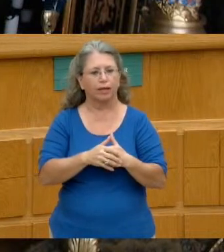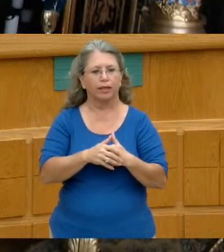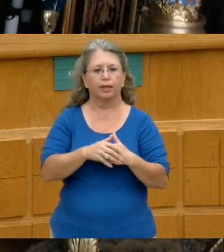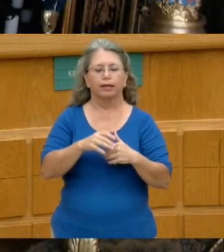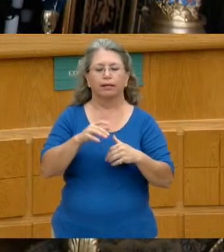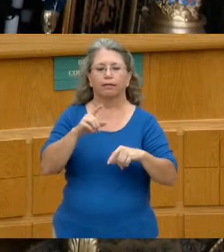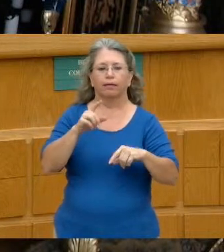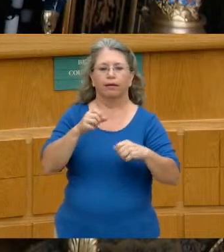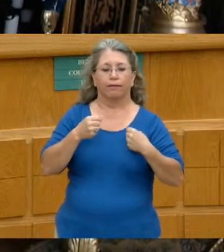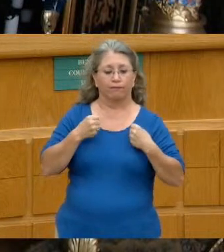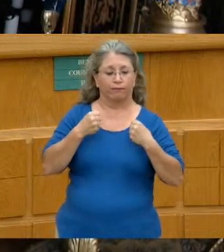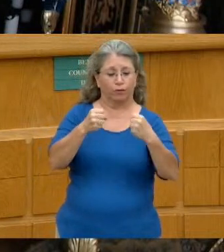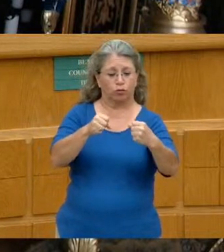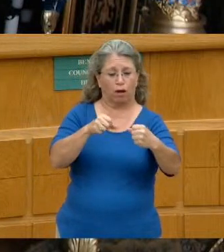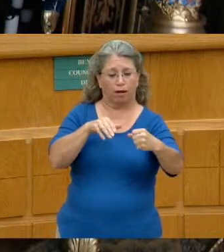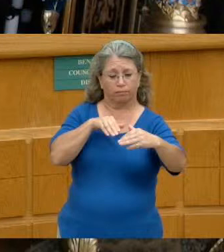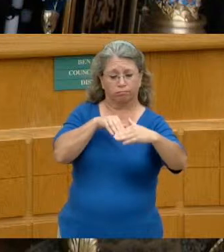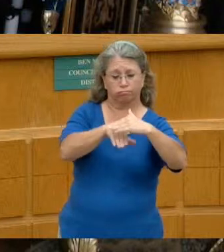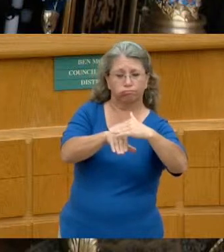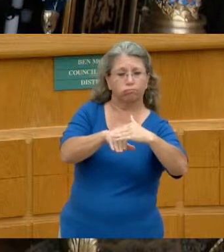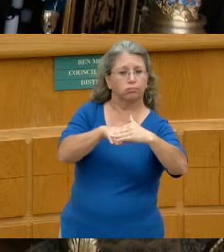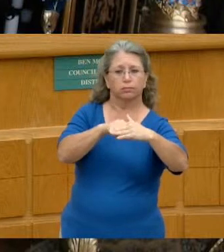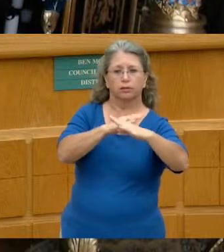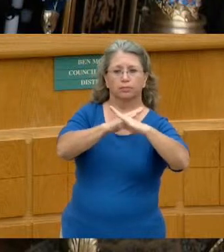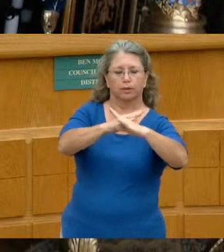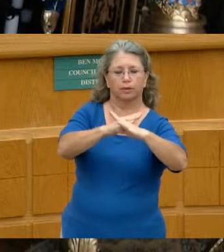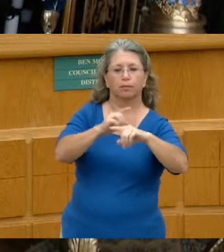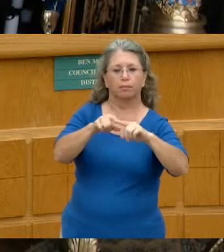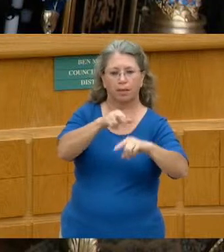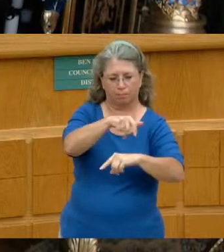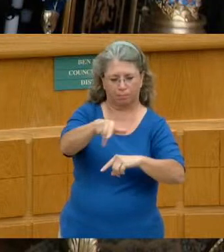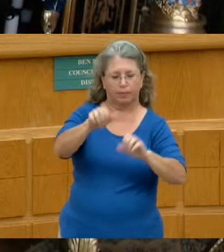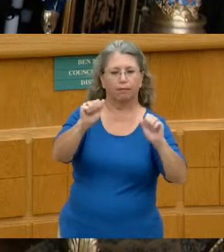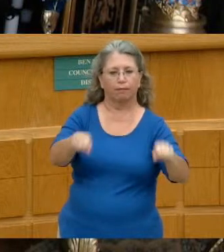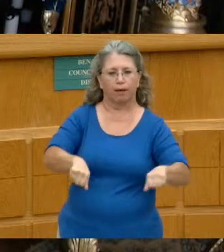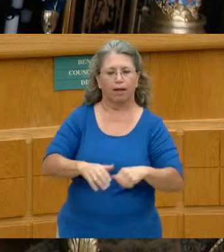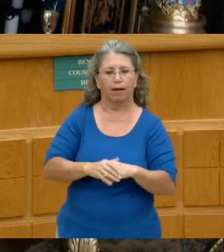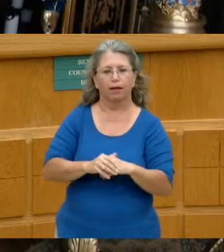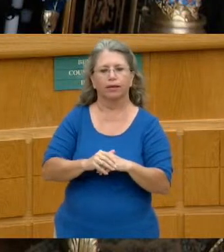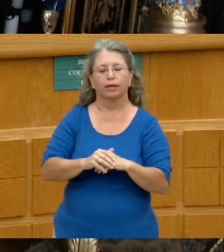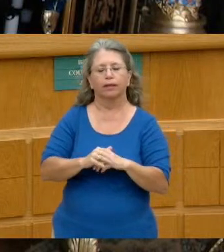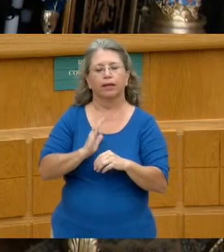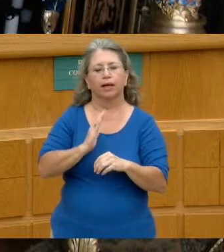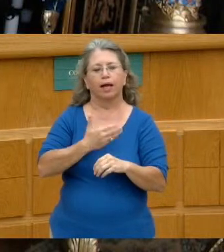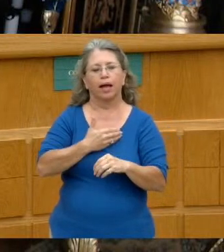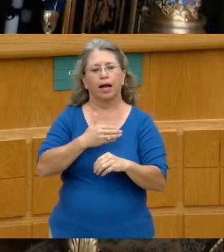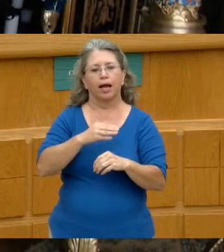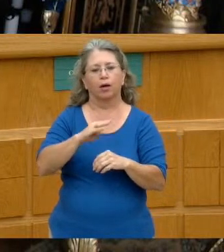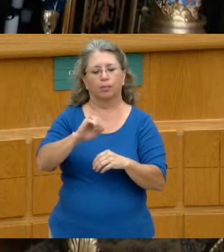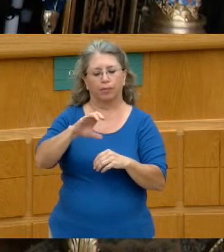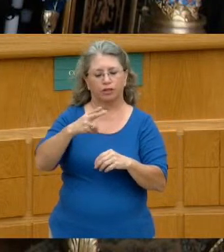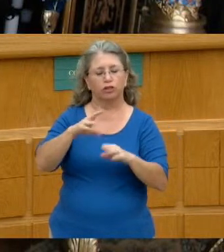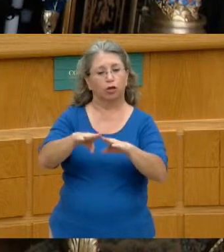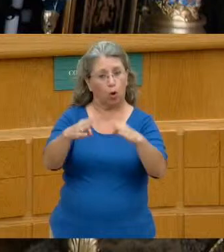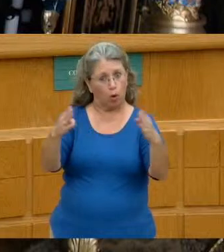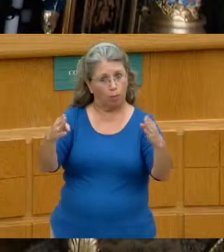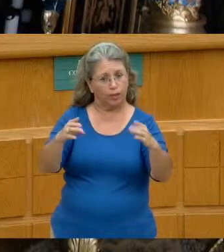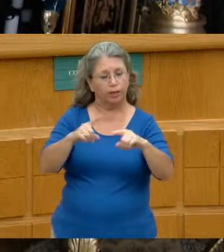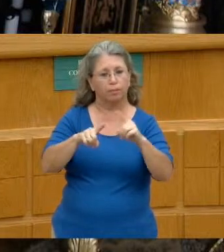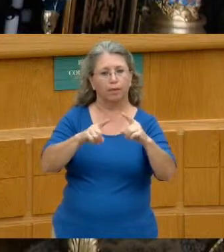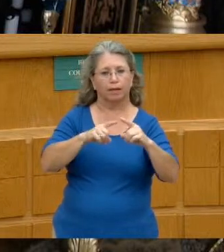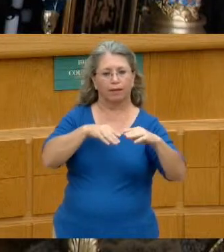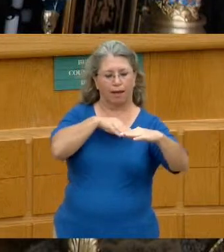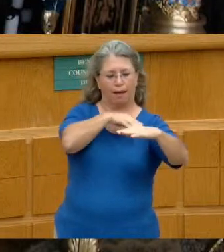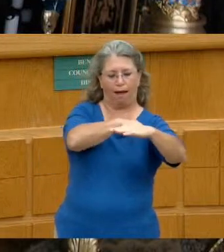will be allowed. Our Texas beaches are open, but access to them have been restricted. I've worked closely